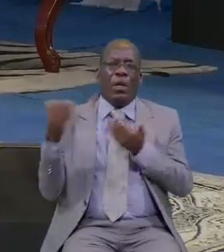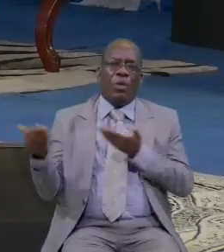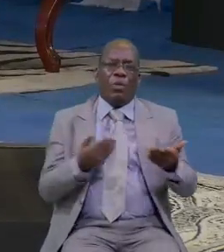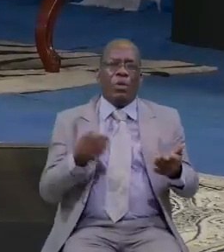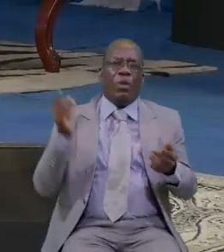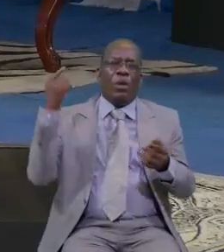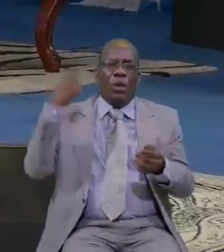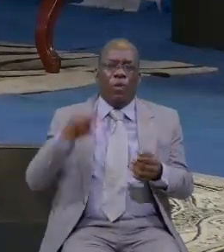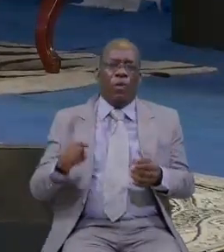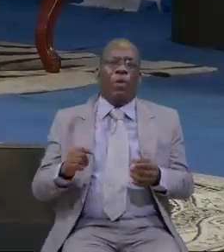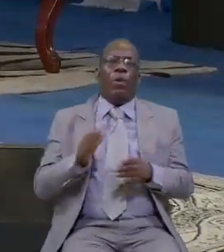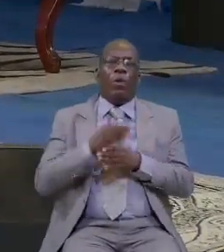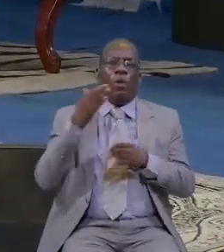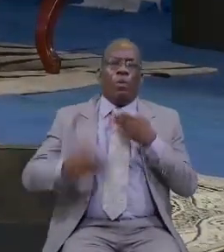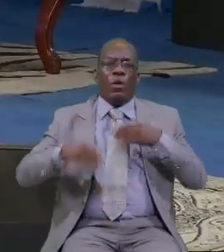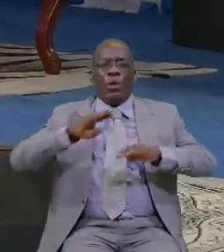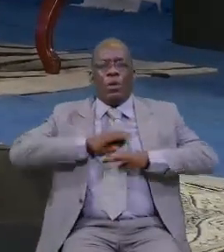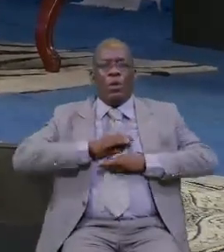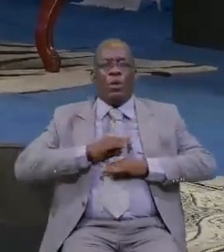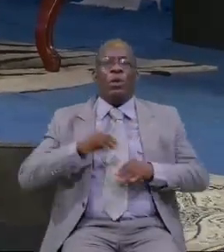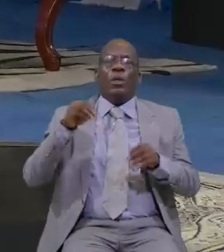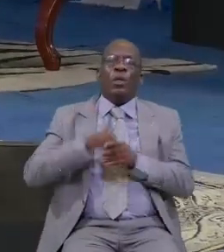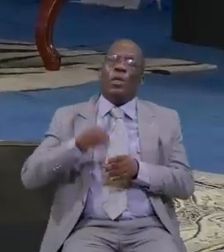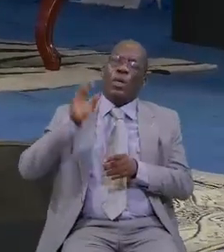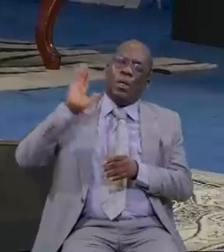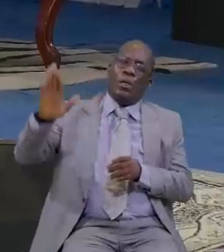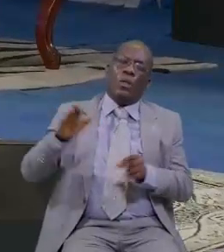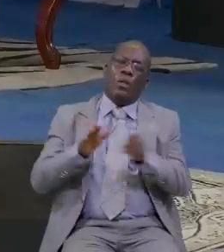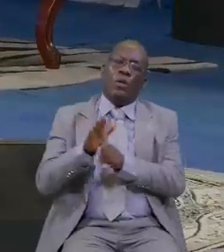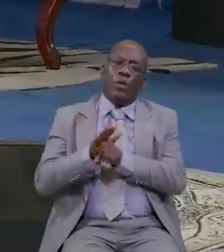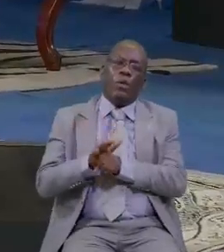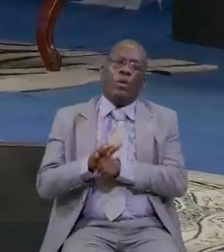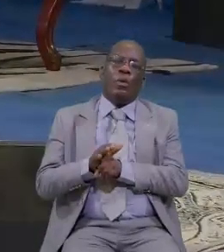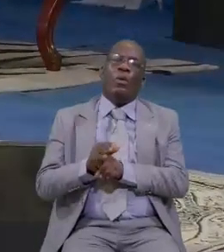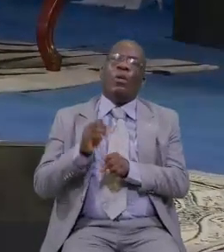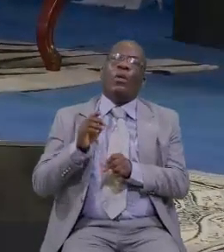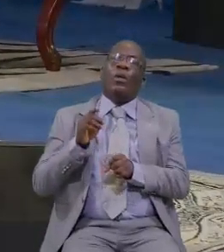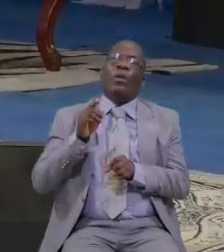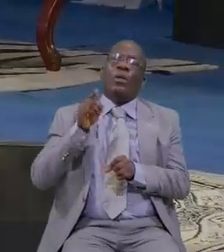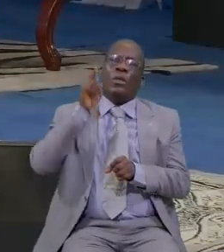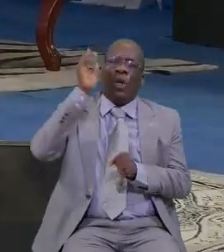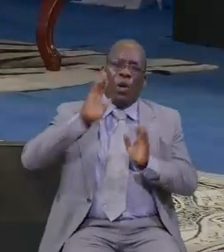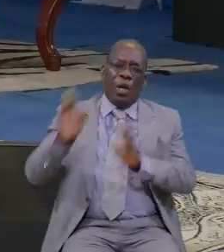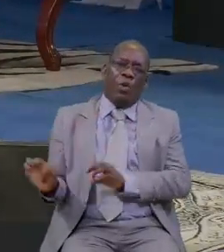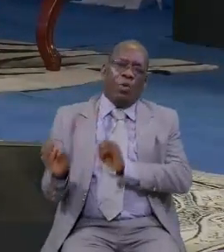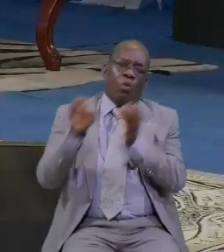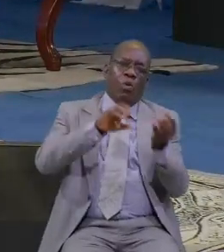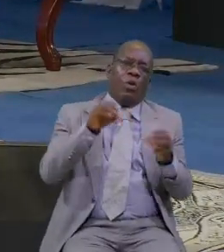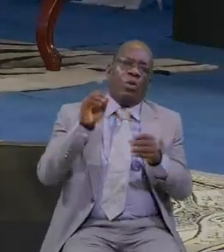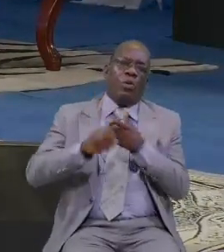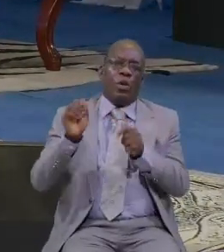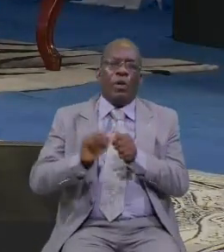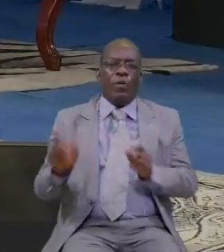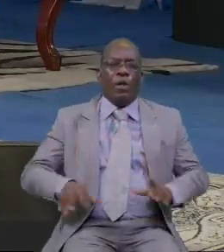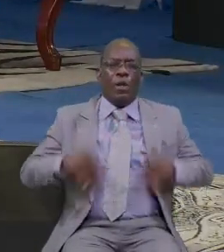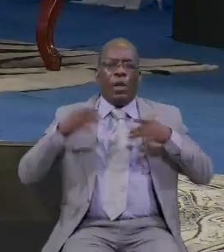satisfaction in his sufficiency. You impart into every life in Jesus' name. Bless